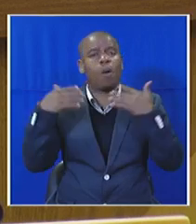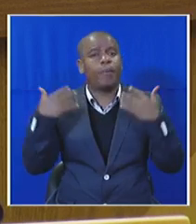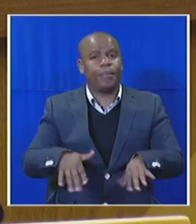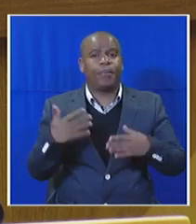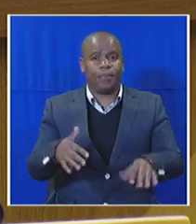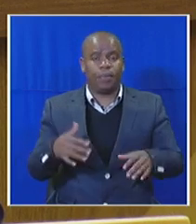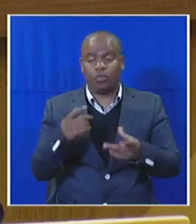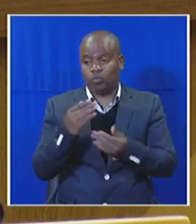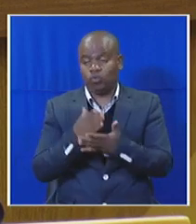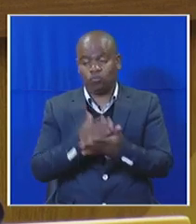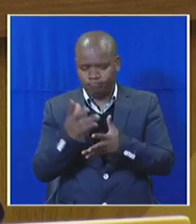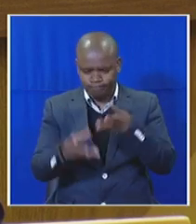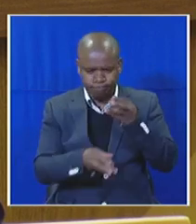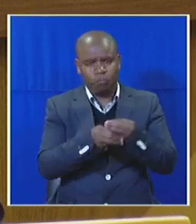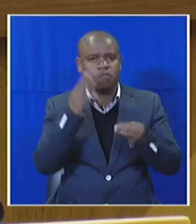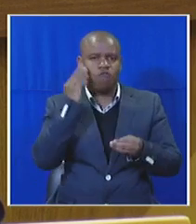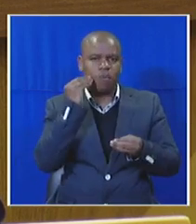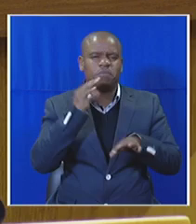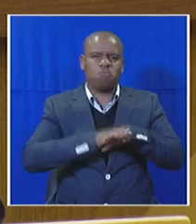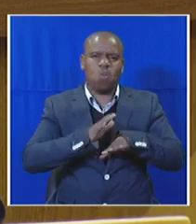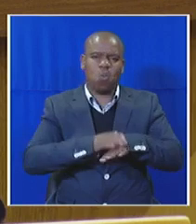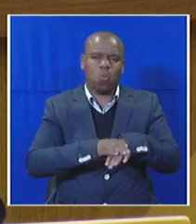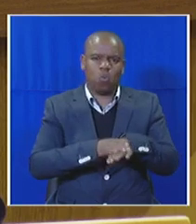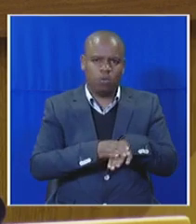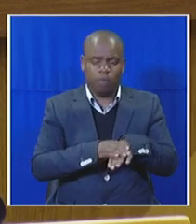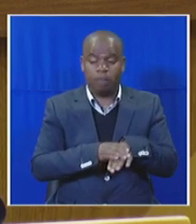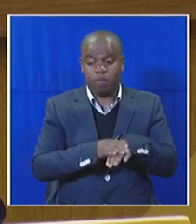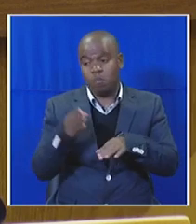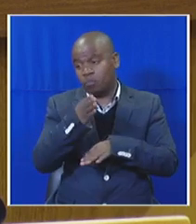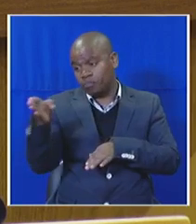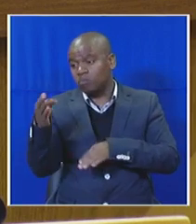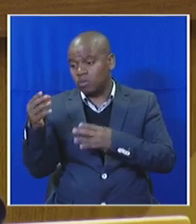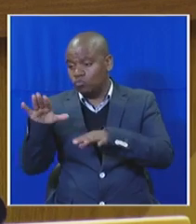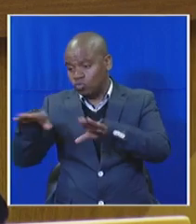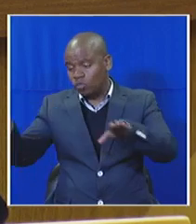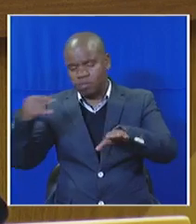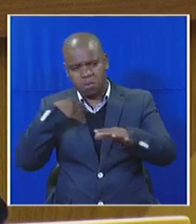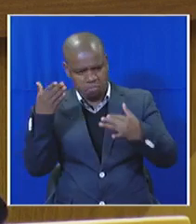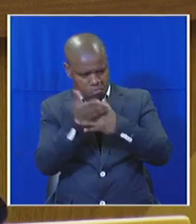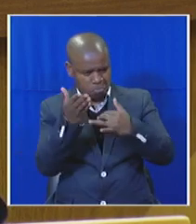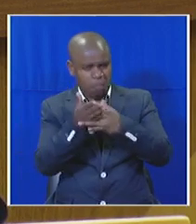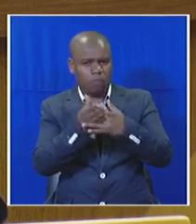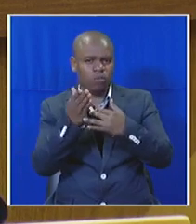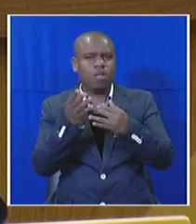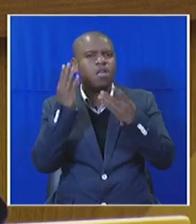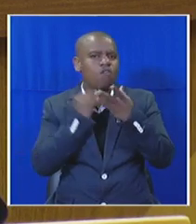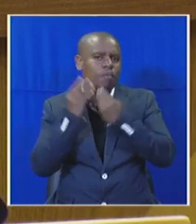available additional information and knowledge for learners and students.